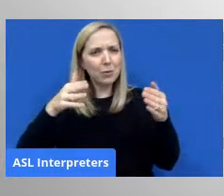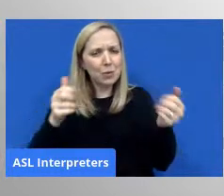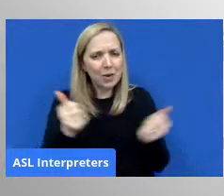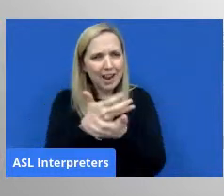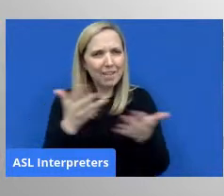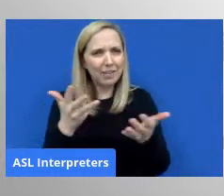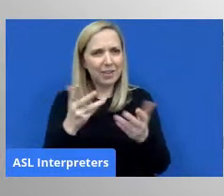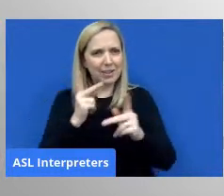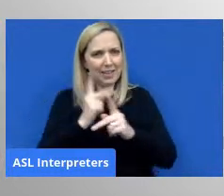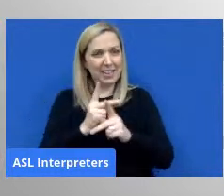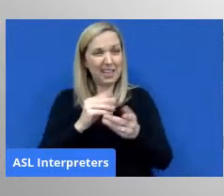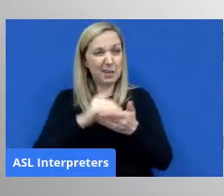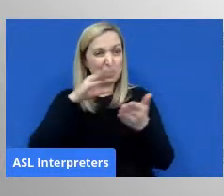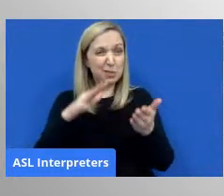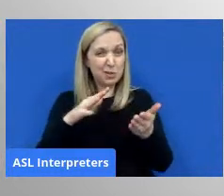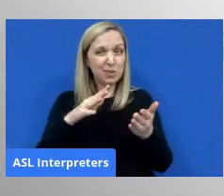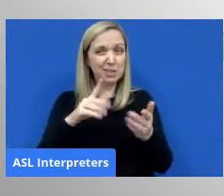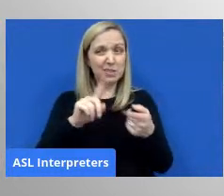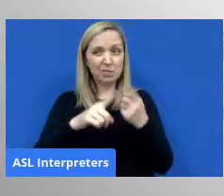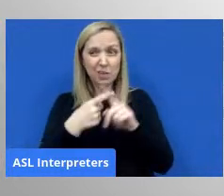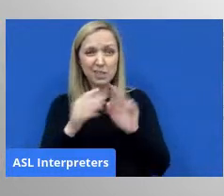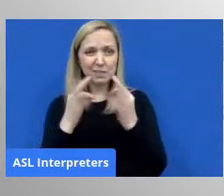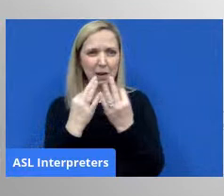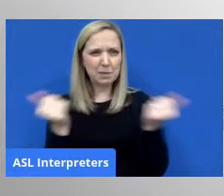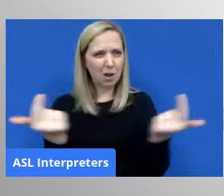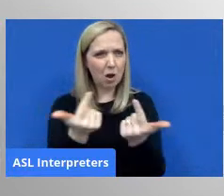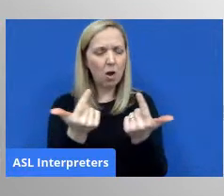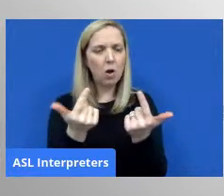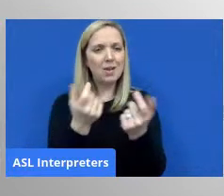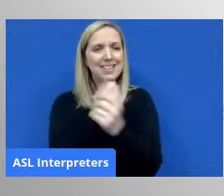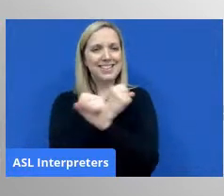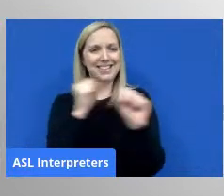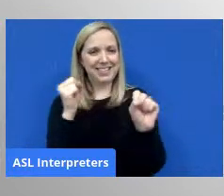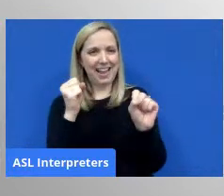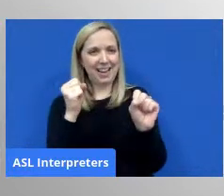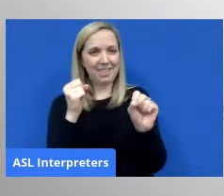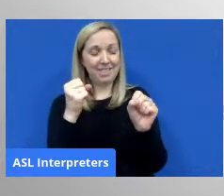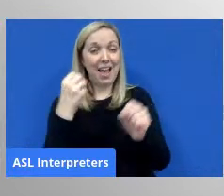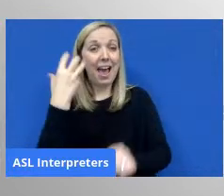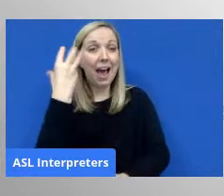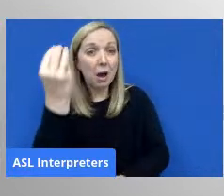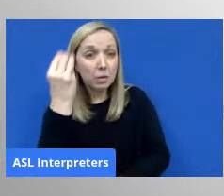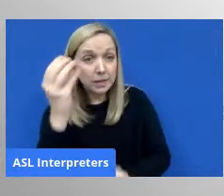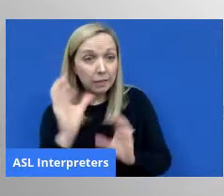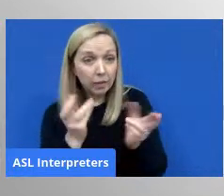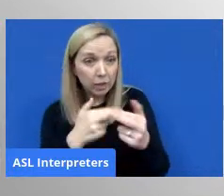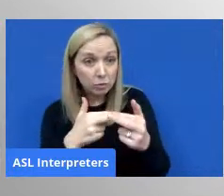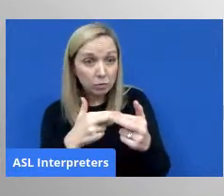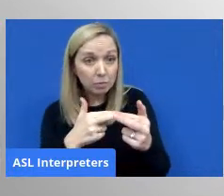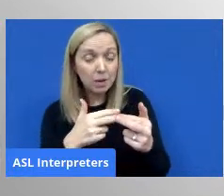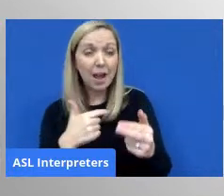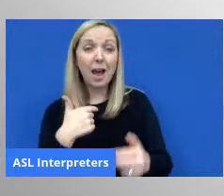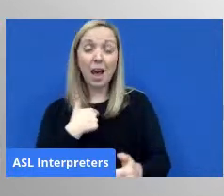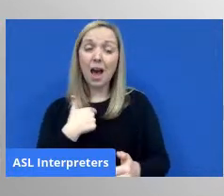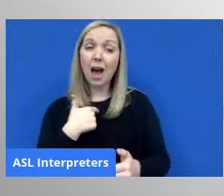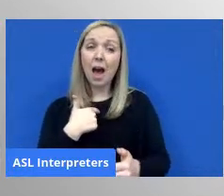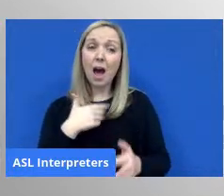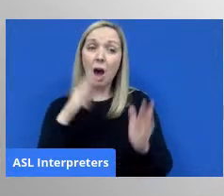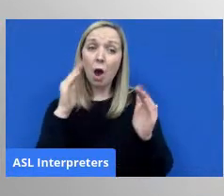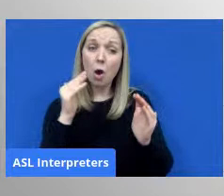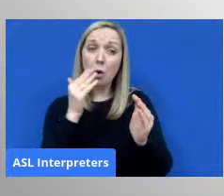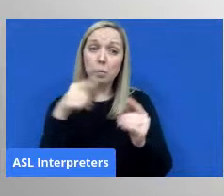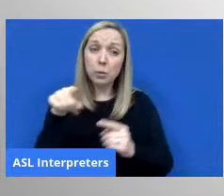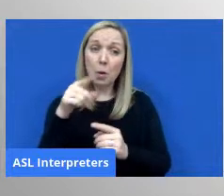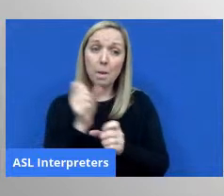and their families, friends, and neighbors safe outside of the classroom. I implore you to make decisions based on science, not fear. There